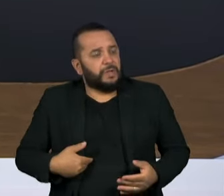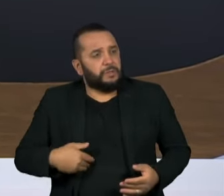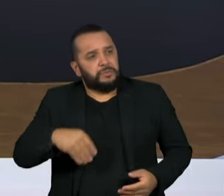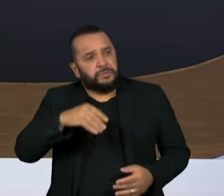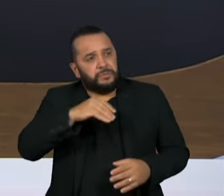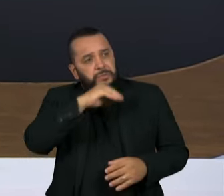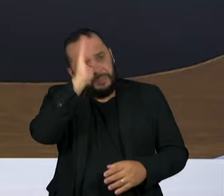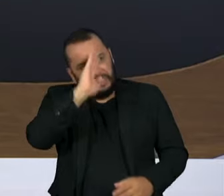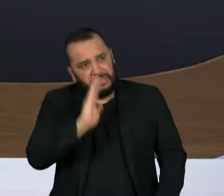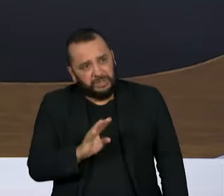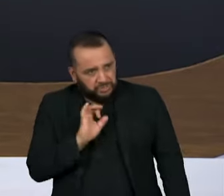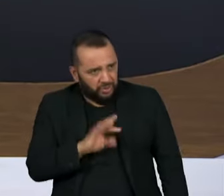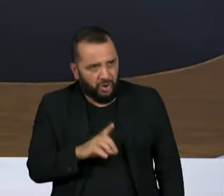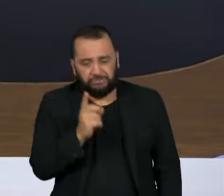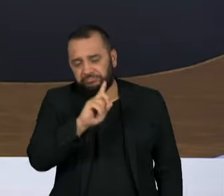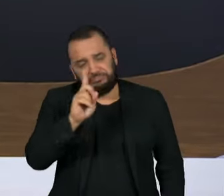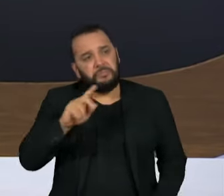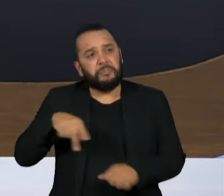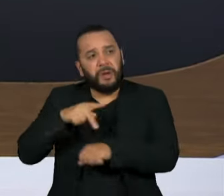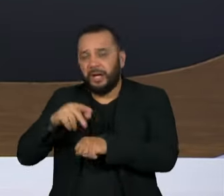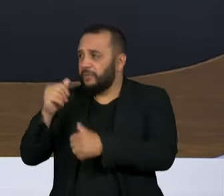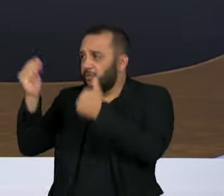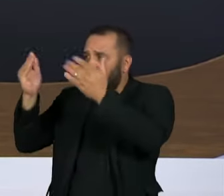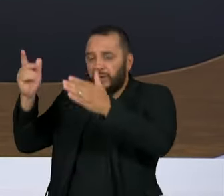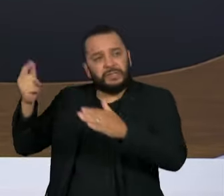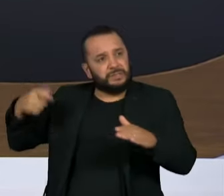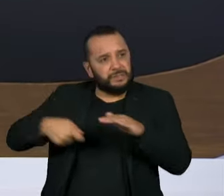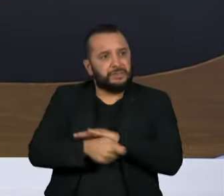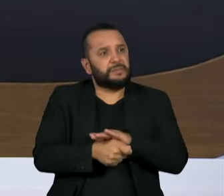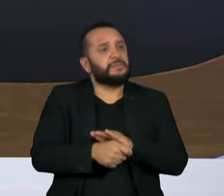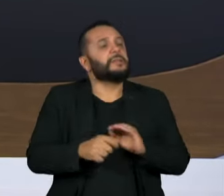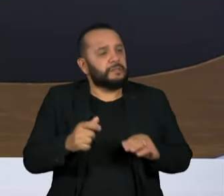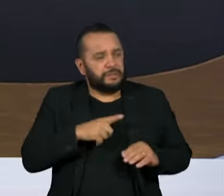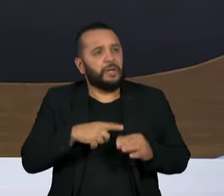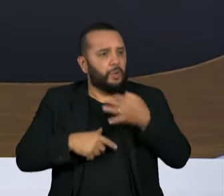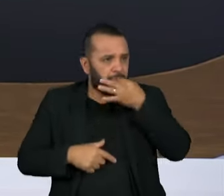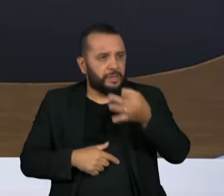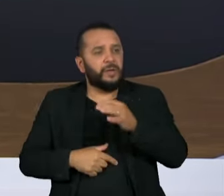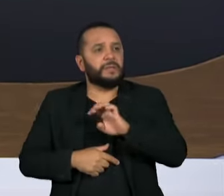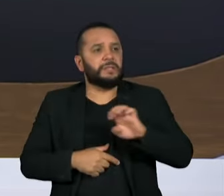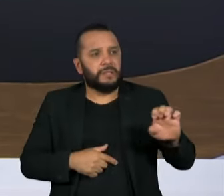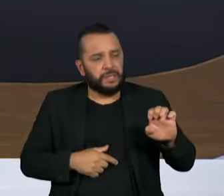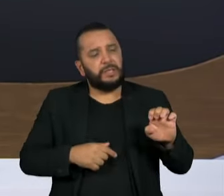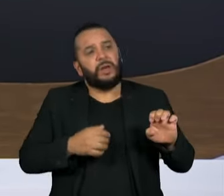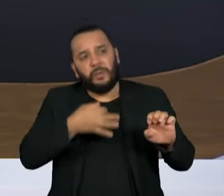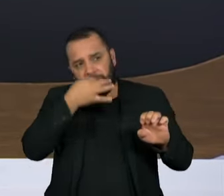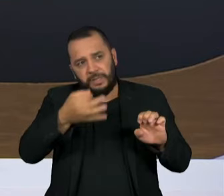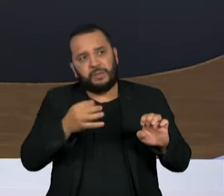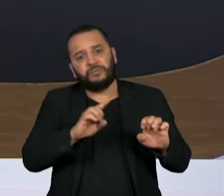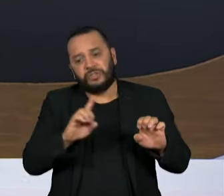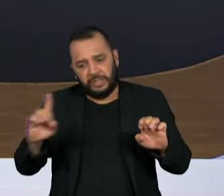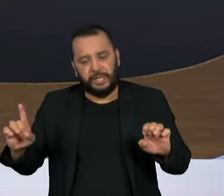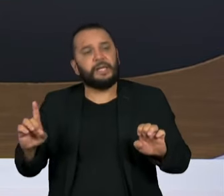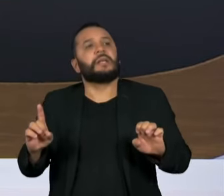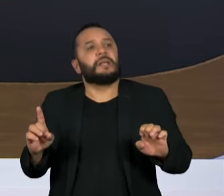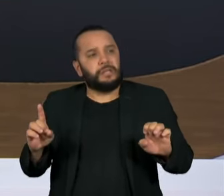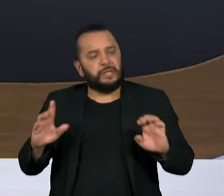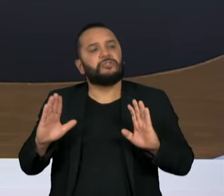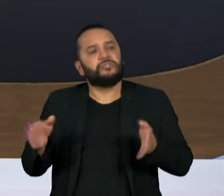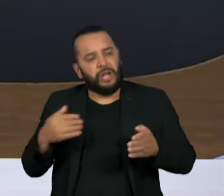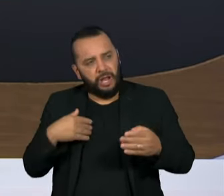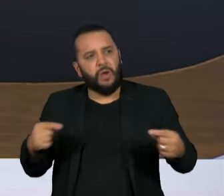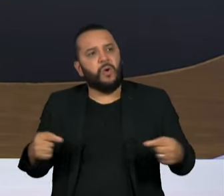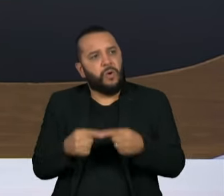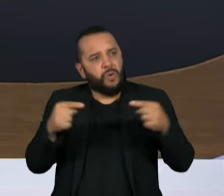E é um discurso que tem muita aderência tanto à esquerda quanto à direita. É um dos raros temas em que há uma